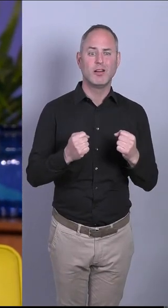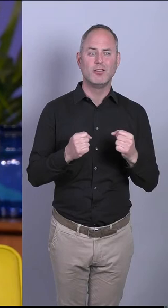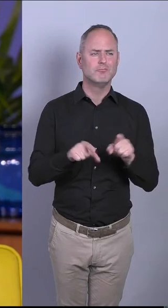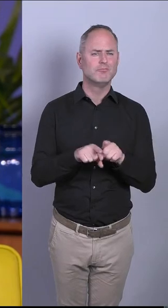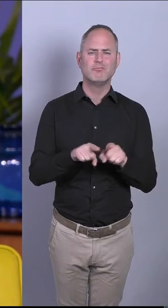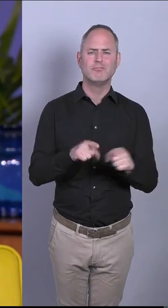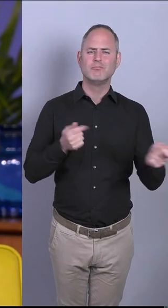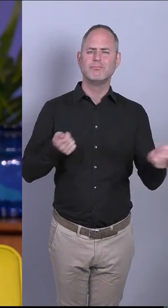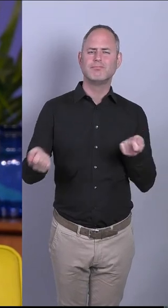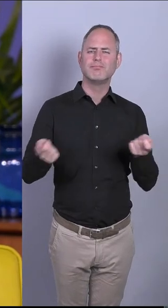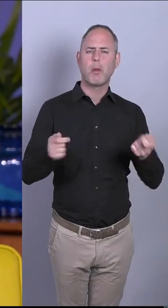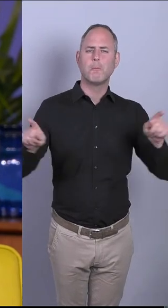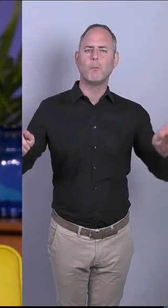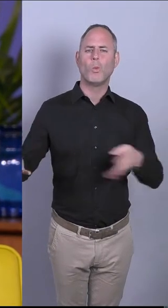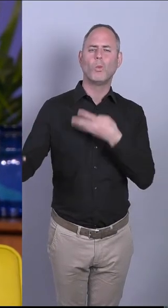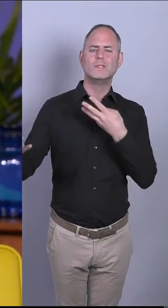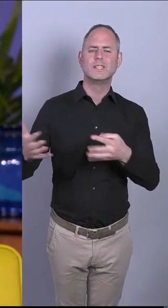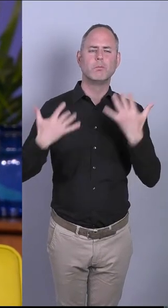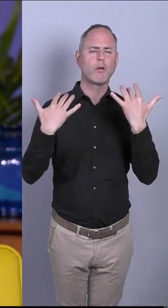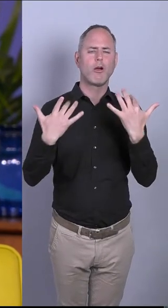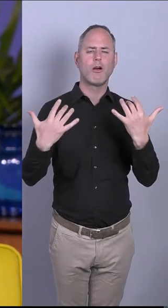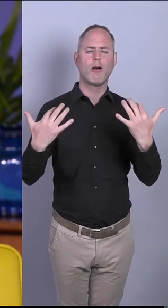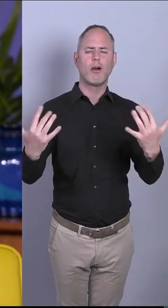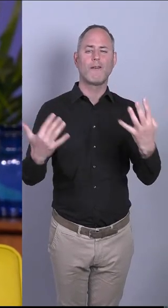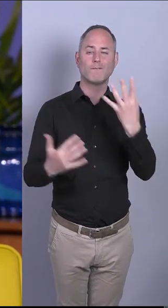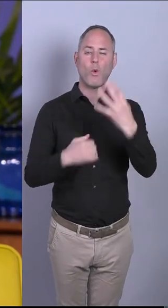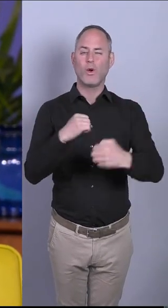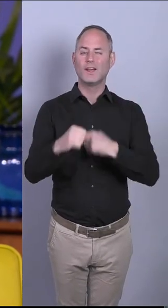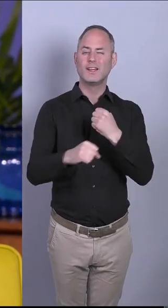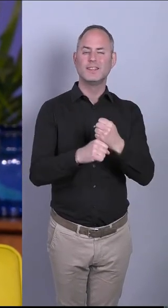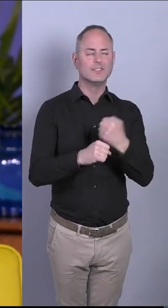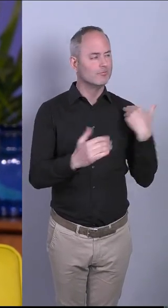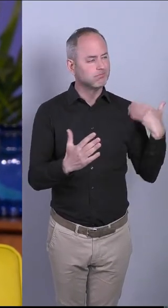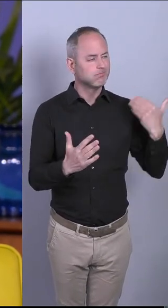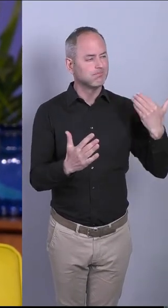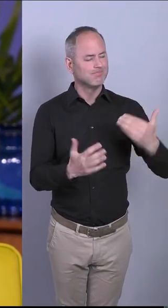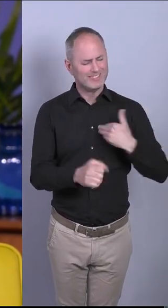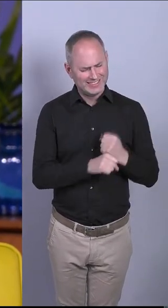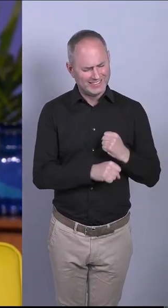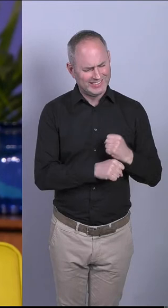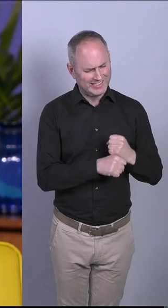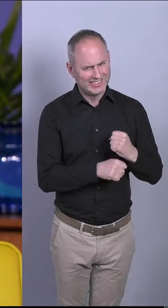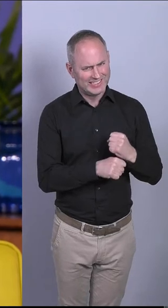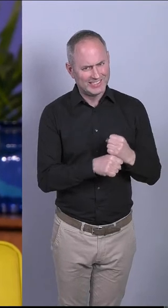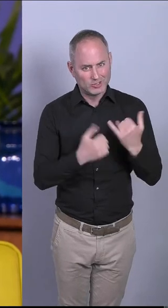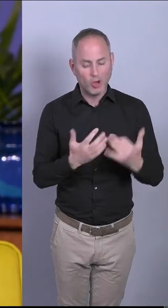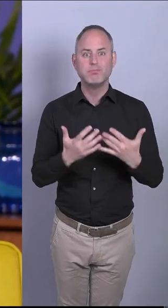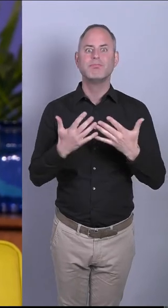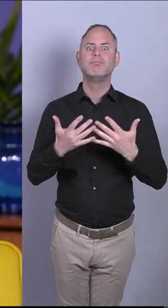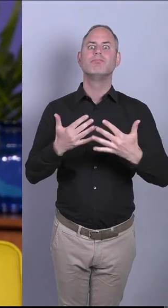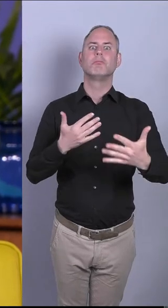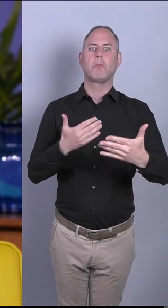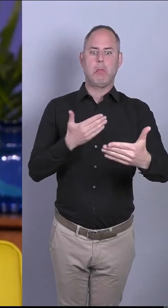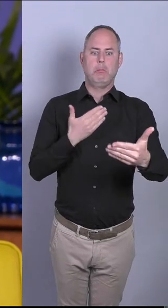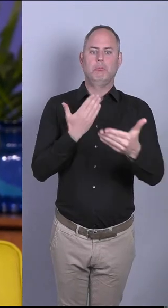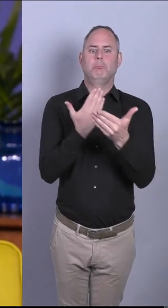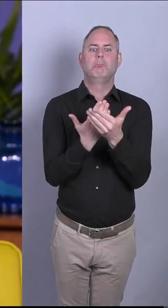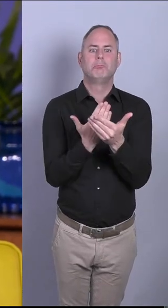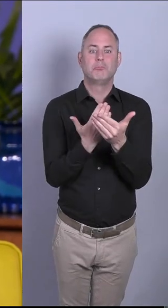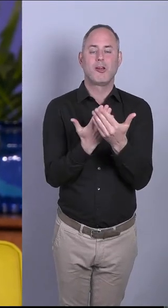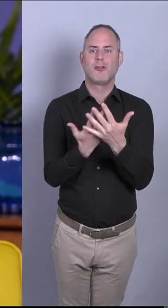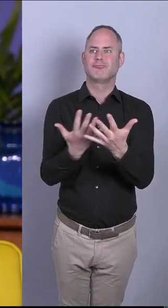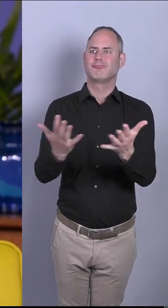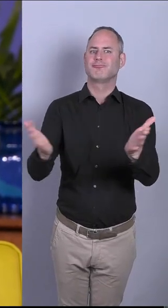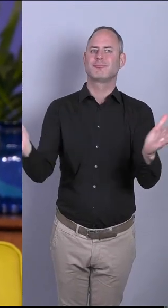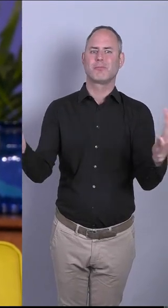like a big orchestra, and we need to prepare everything. Now that we've planned for 4 years, we need to get all the